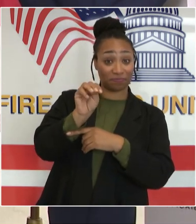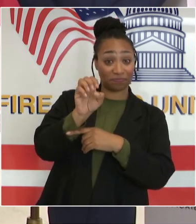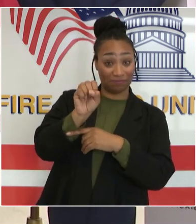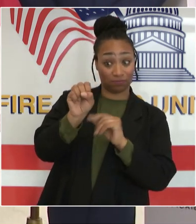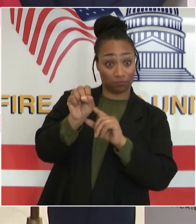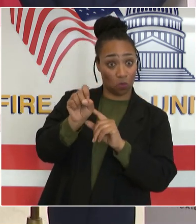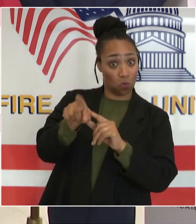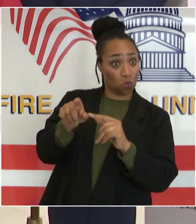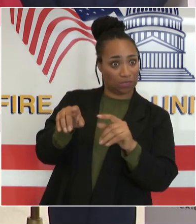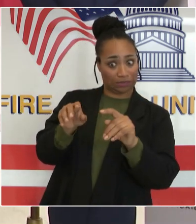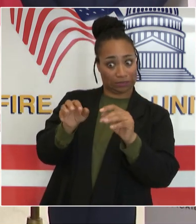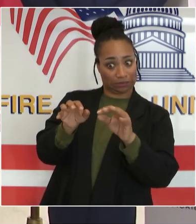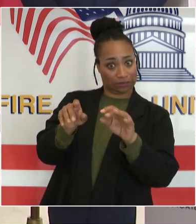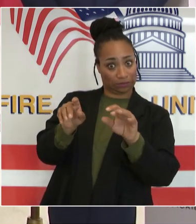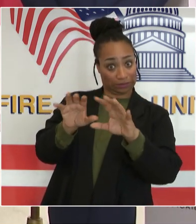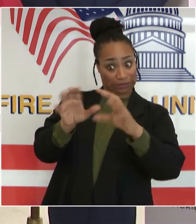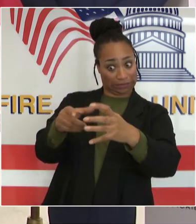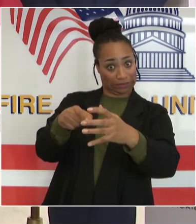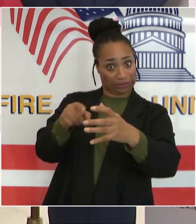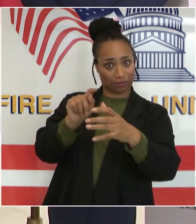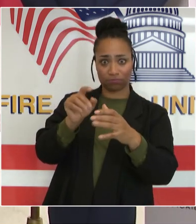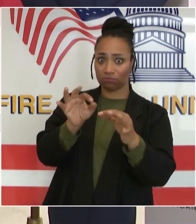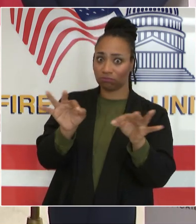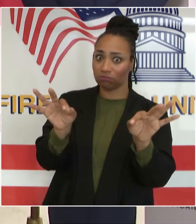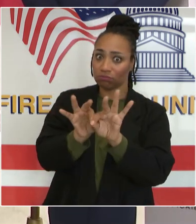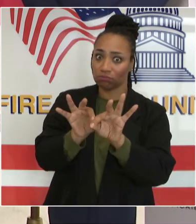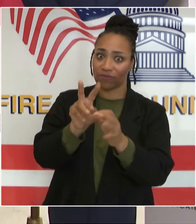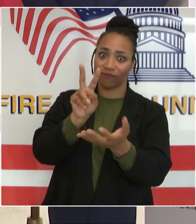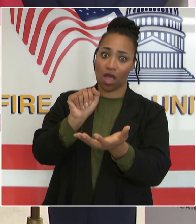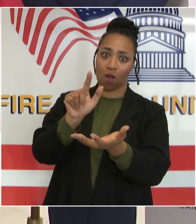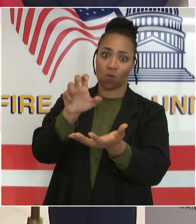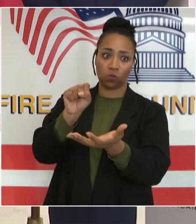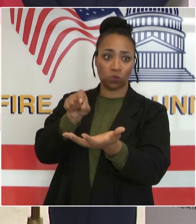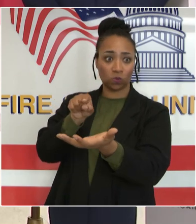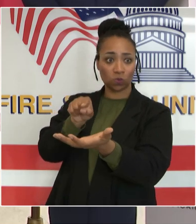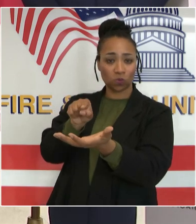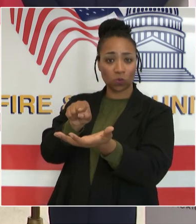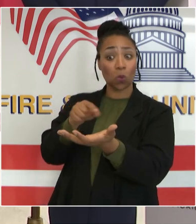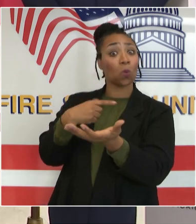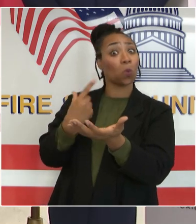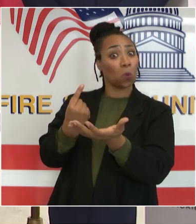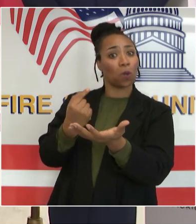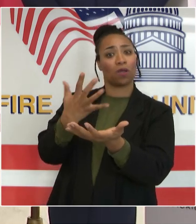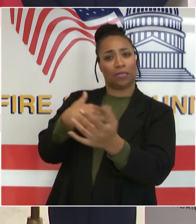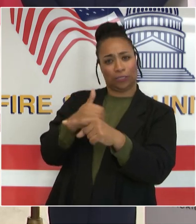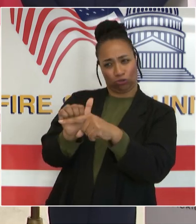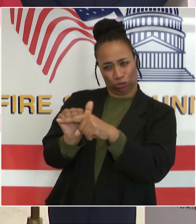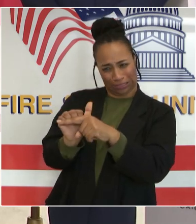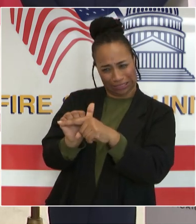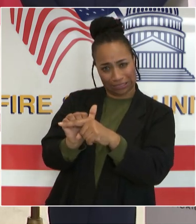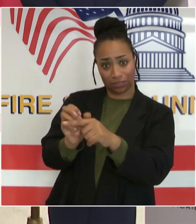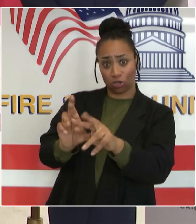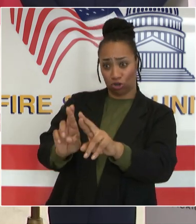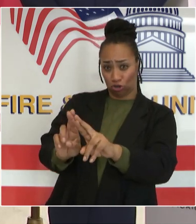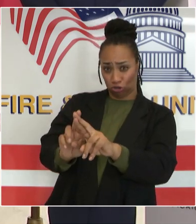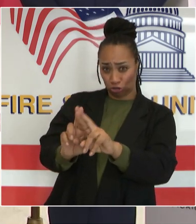is trained, practiced, supported, has the equipment they need. And that's what we strive to do. So I